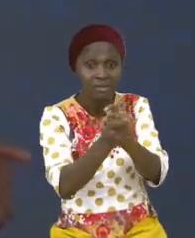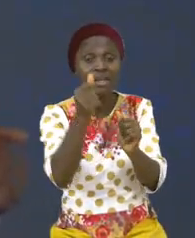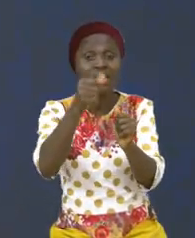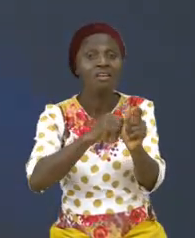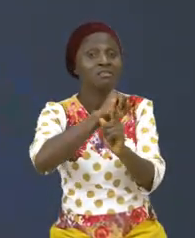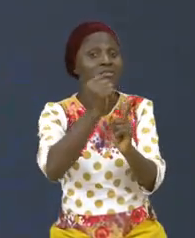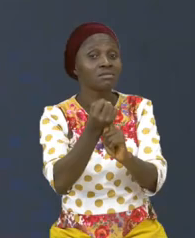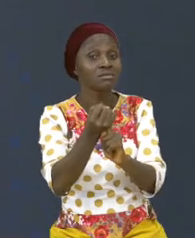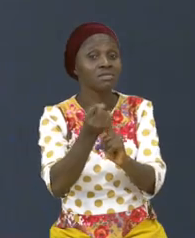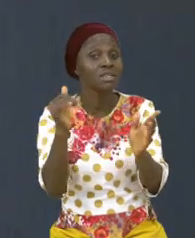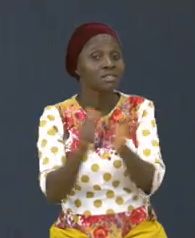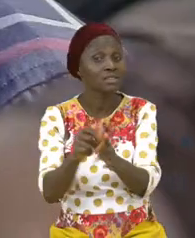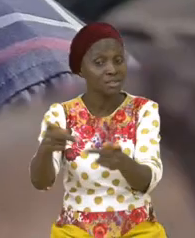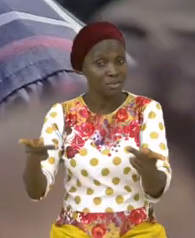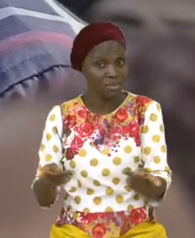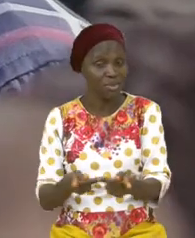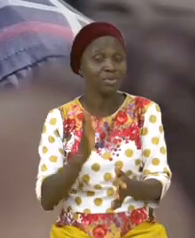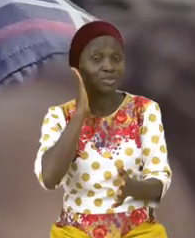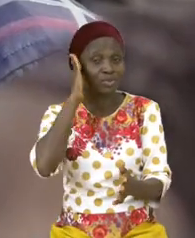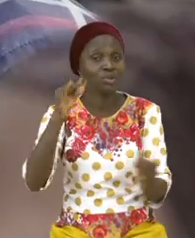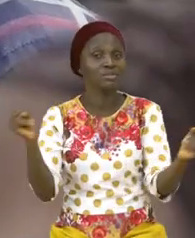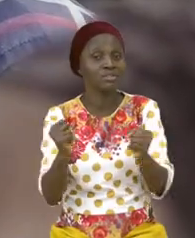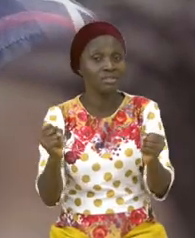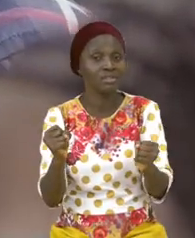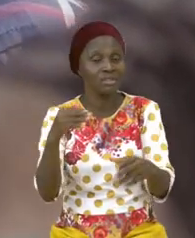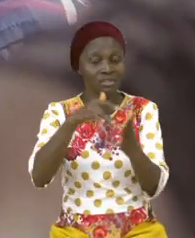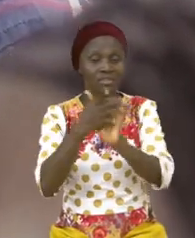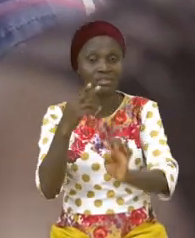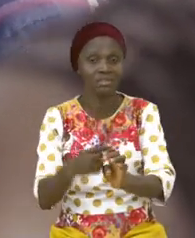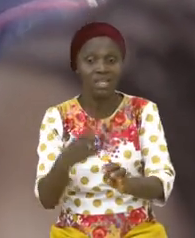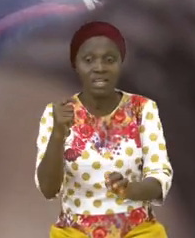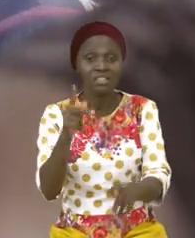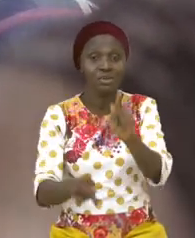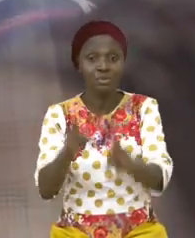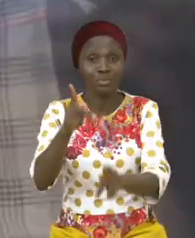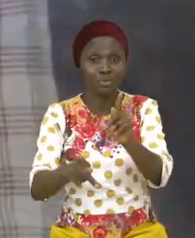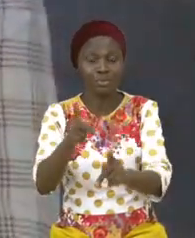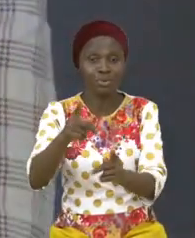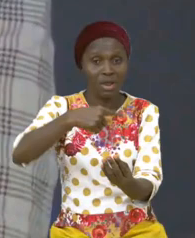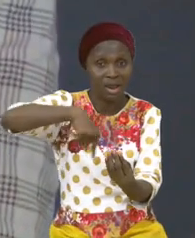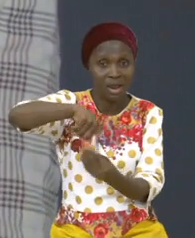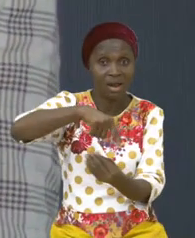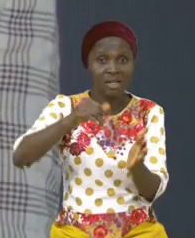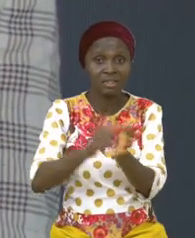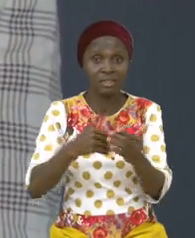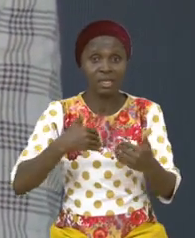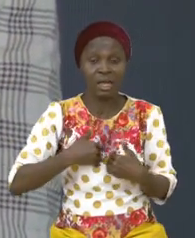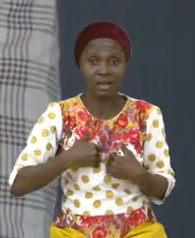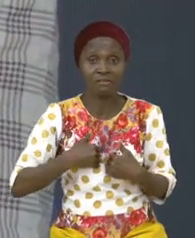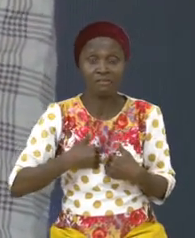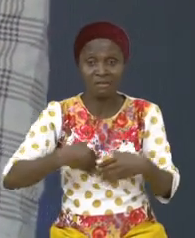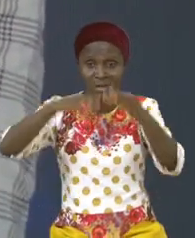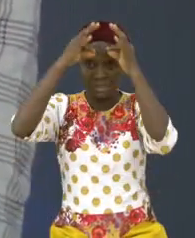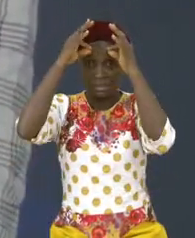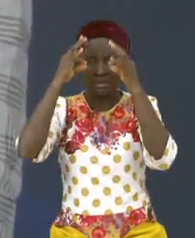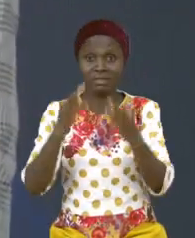place will shake. Amen. The people around that had vowed